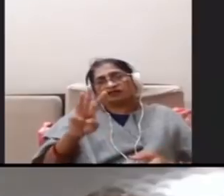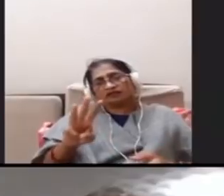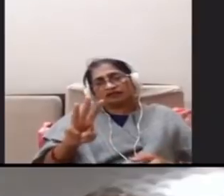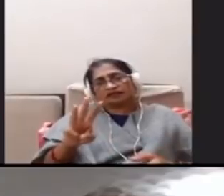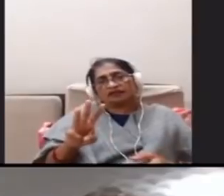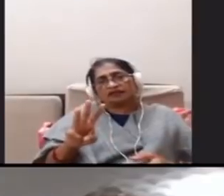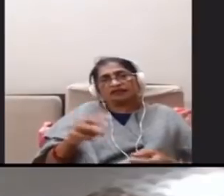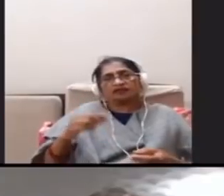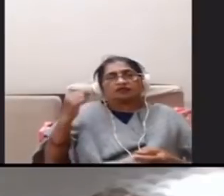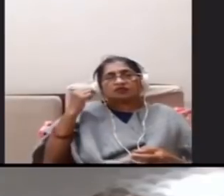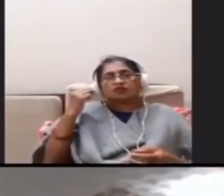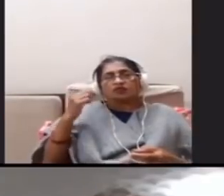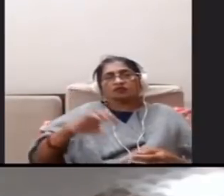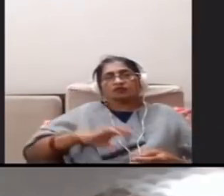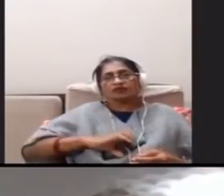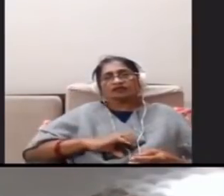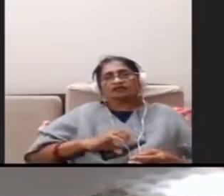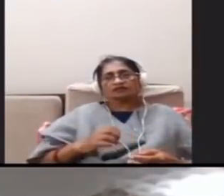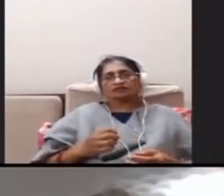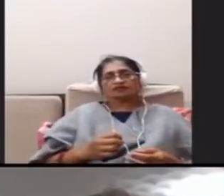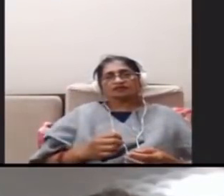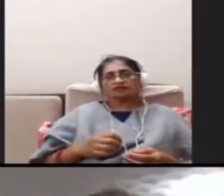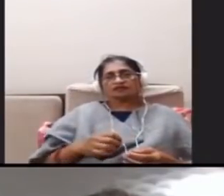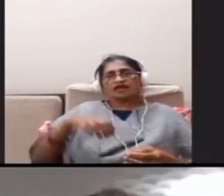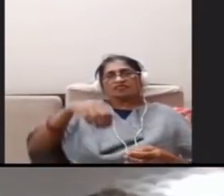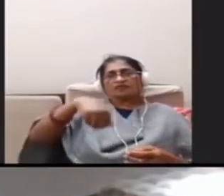Barcelona Paralympics in the